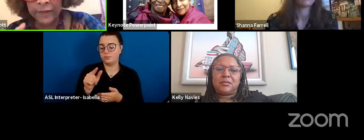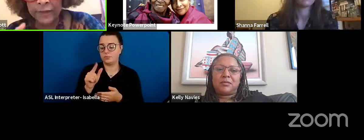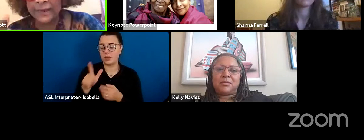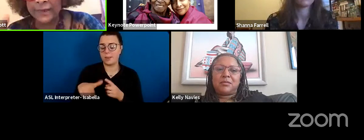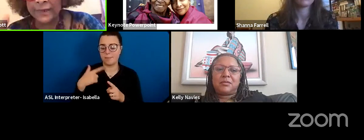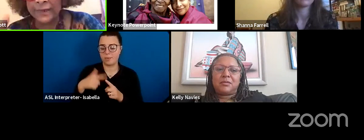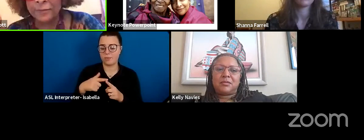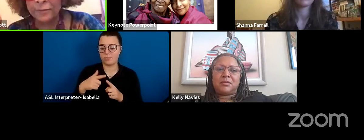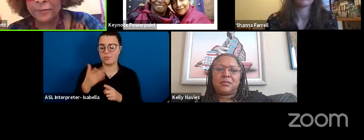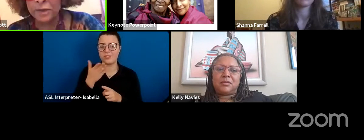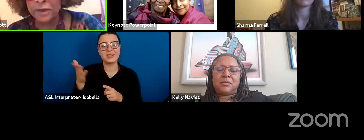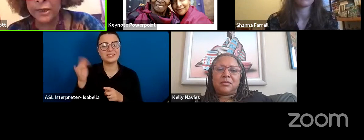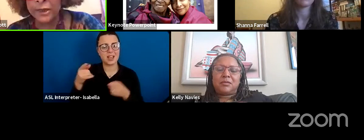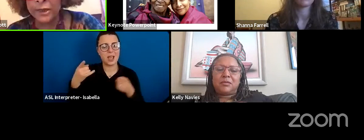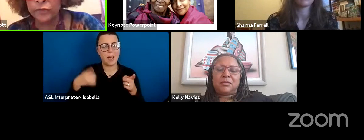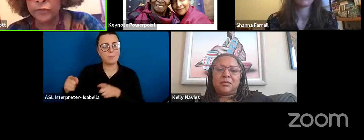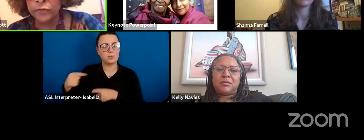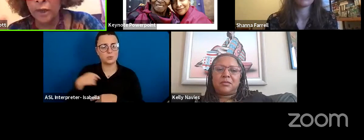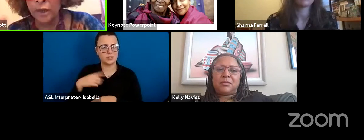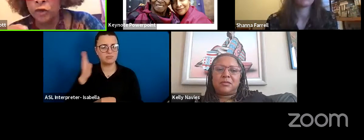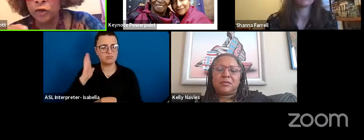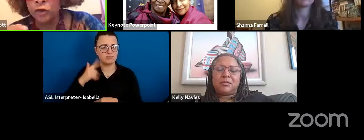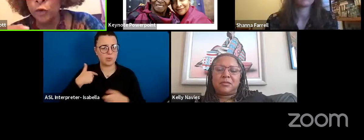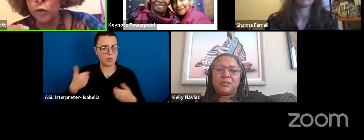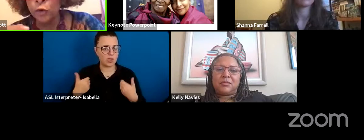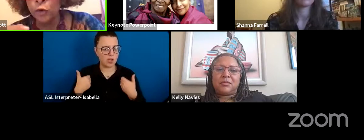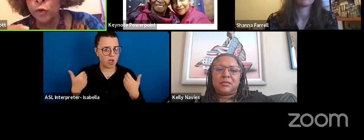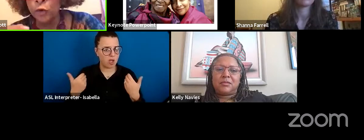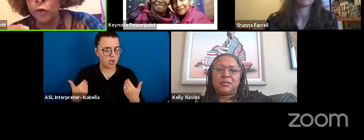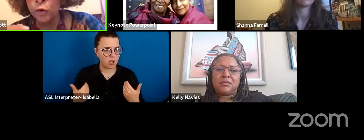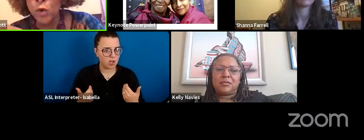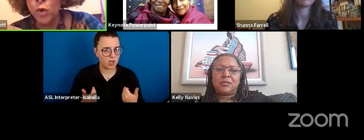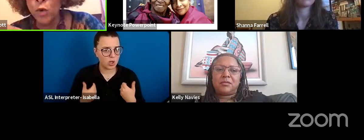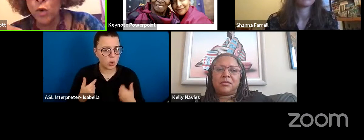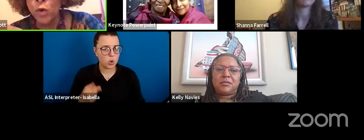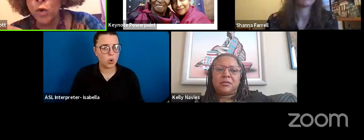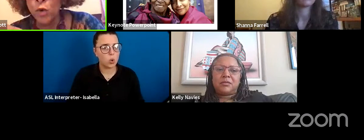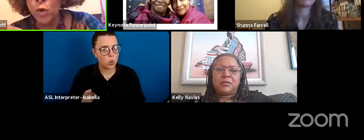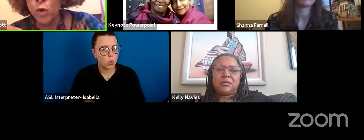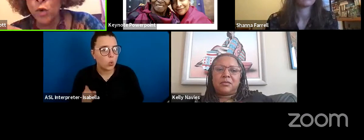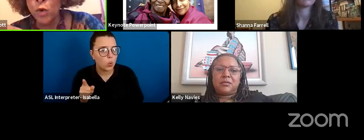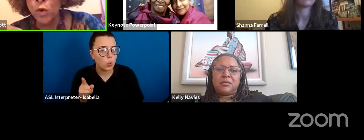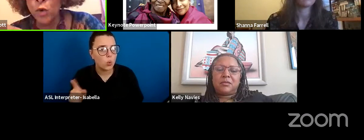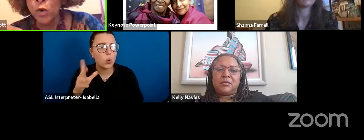about things that had happened to me in my youth. You ruined me.